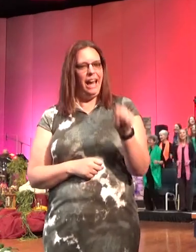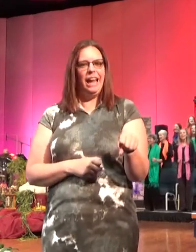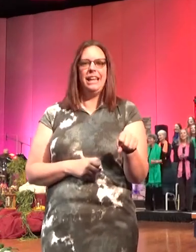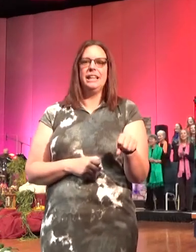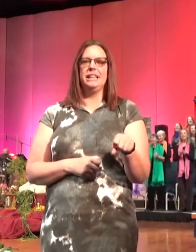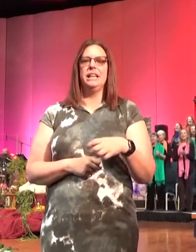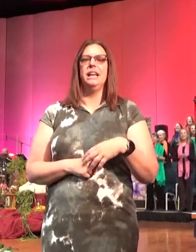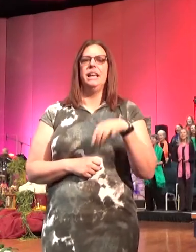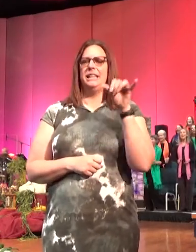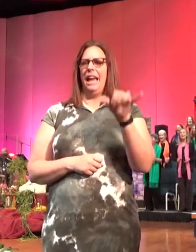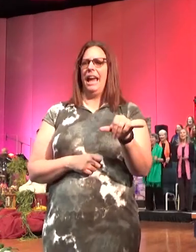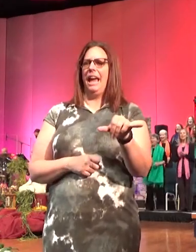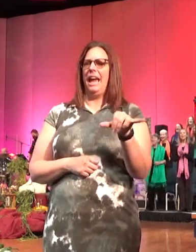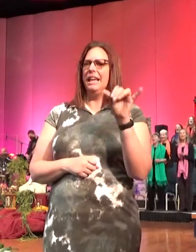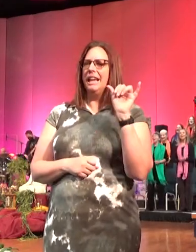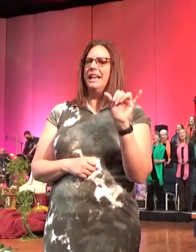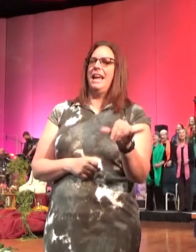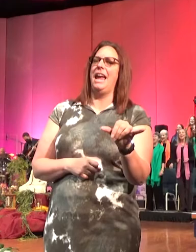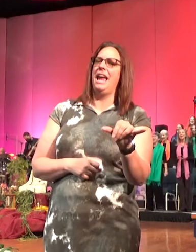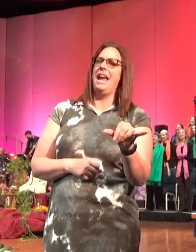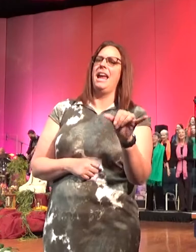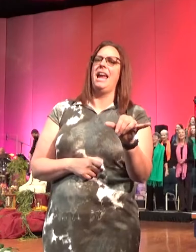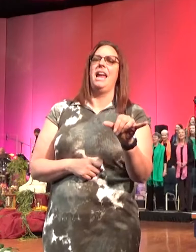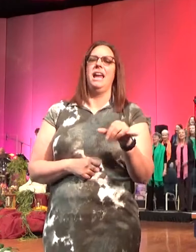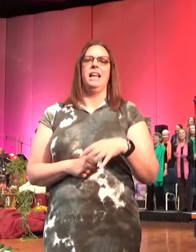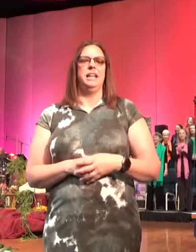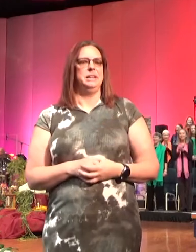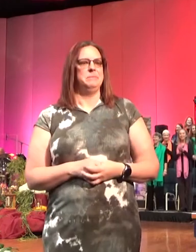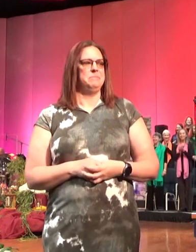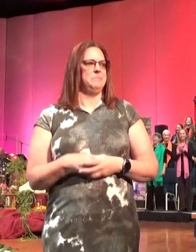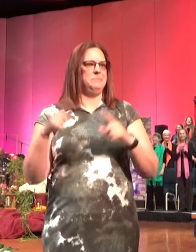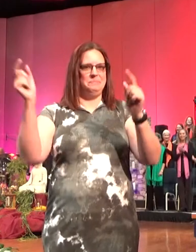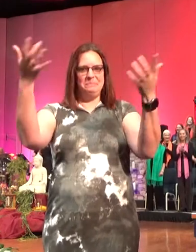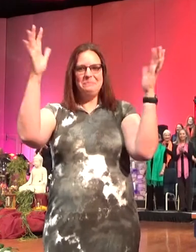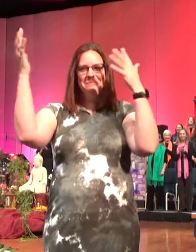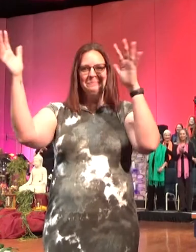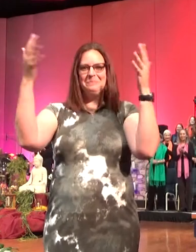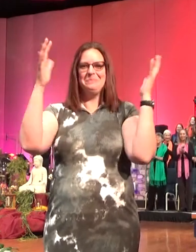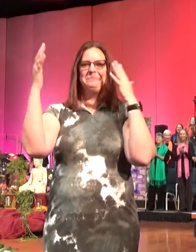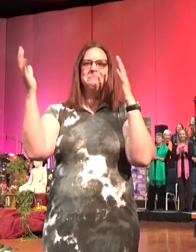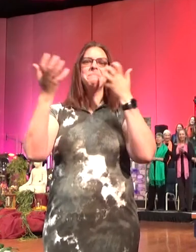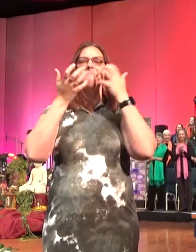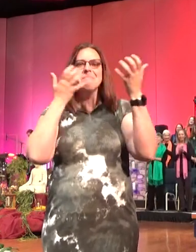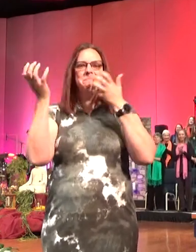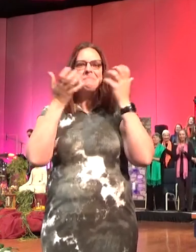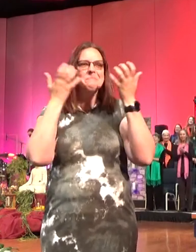yeah, yeah.